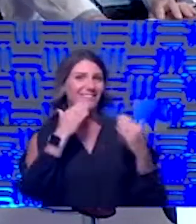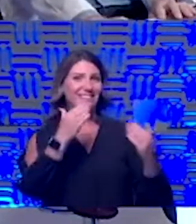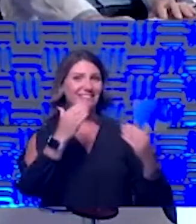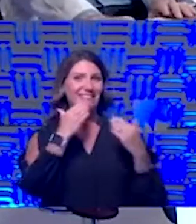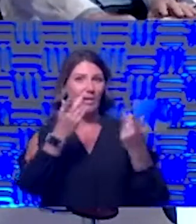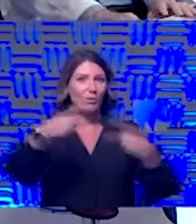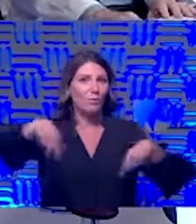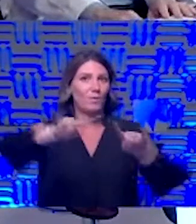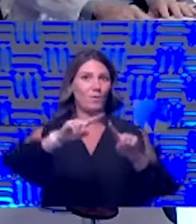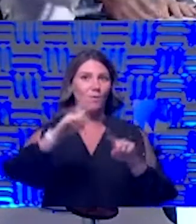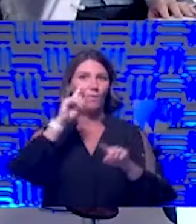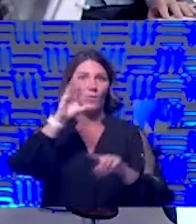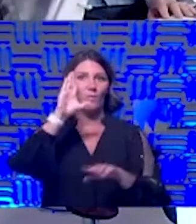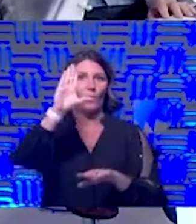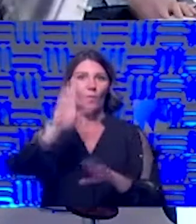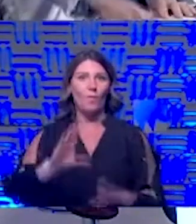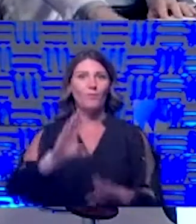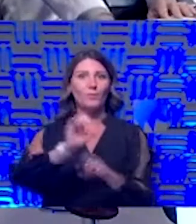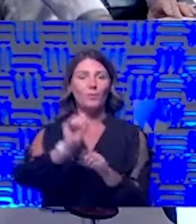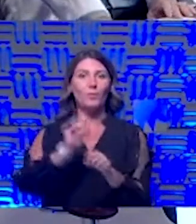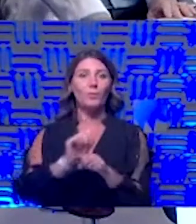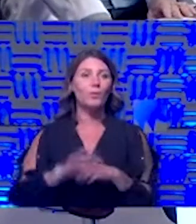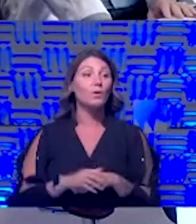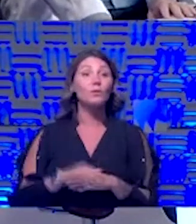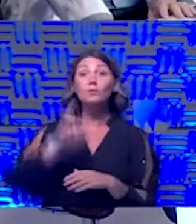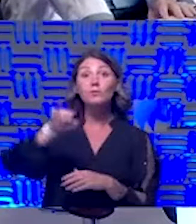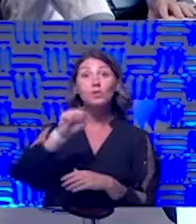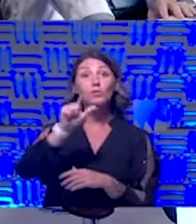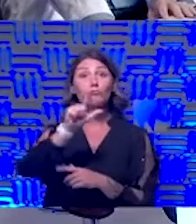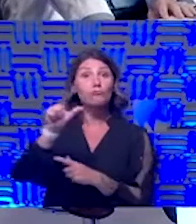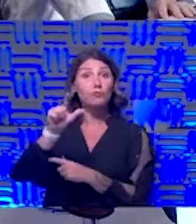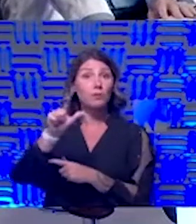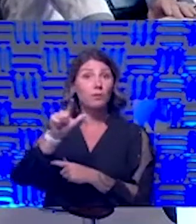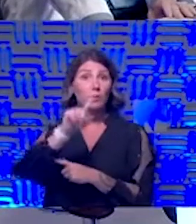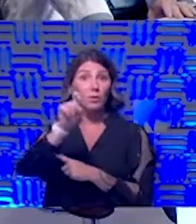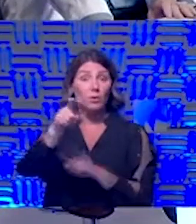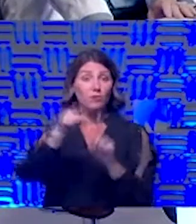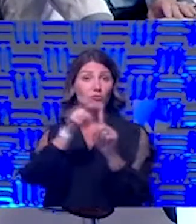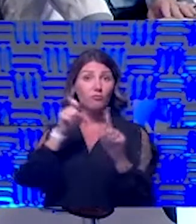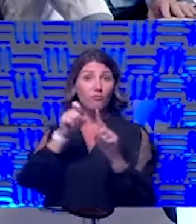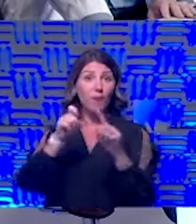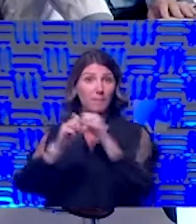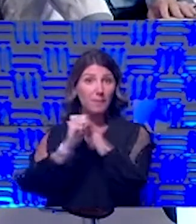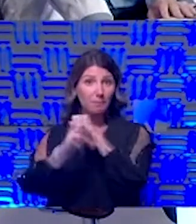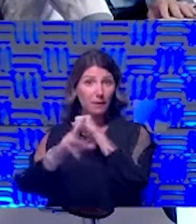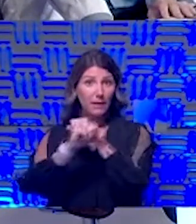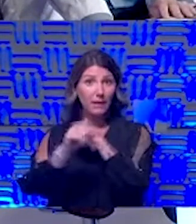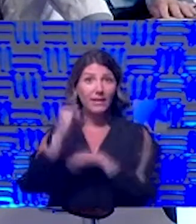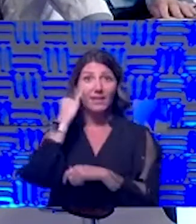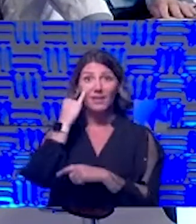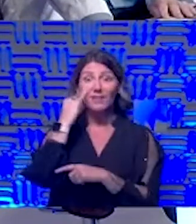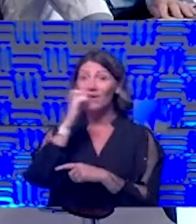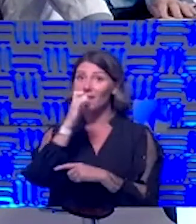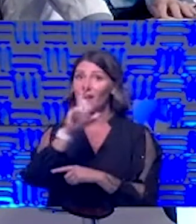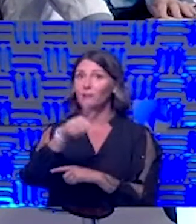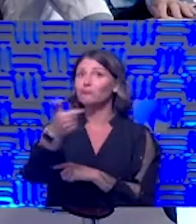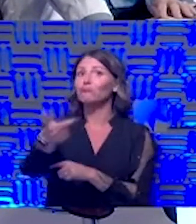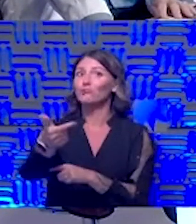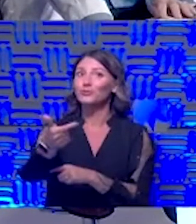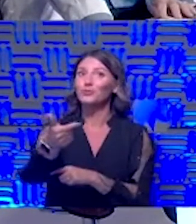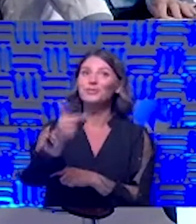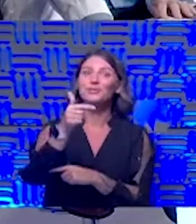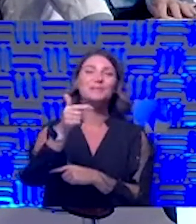all of you do. So Jill, let's see first if there's questions from media this morning, and if not, we'll turn to our listening audience.